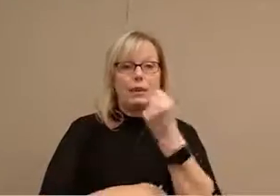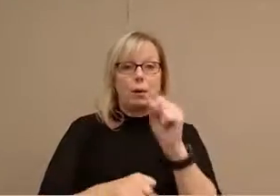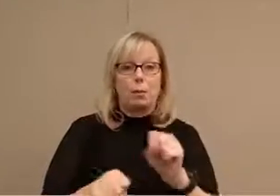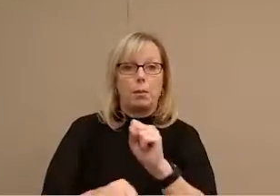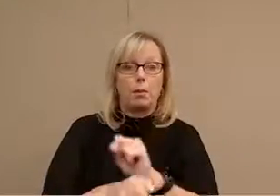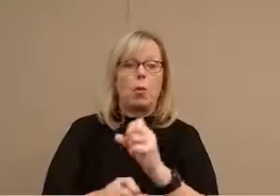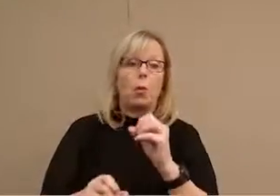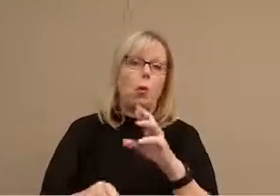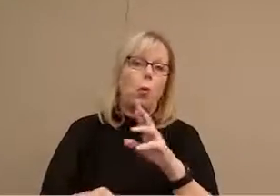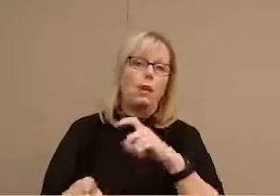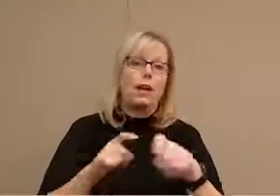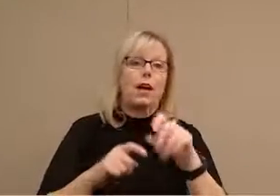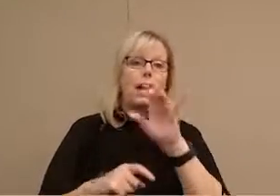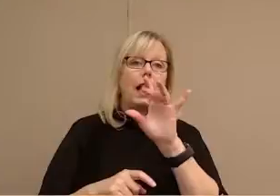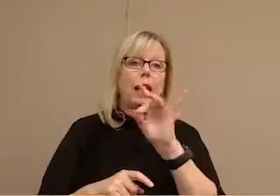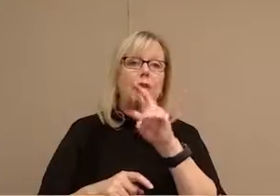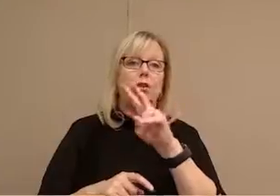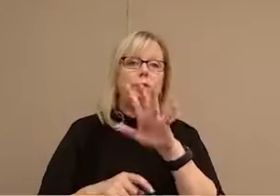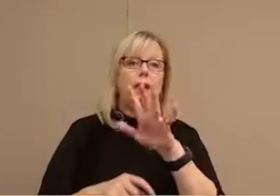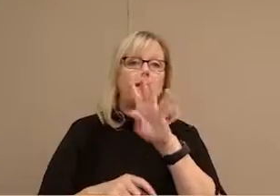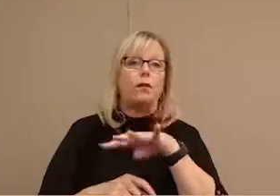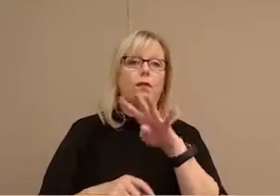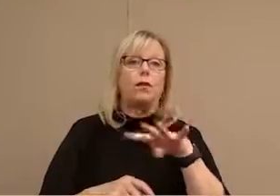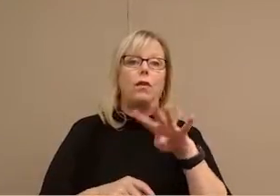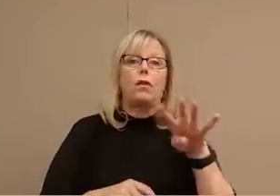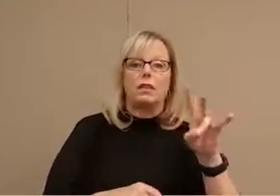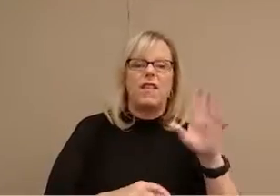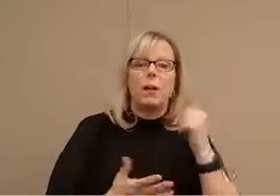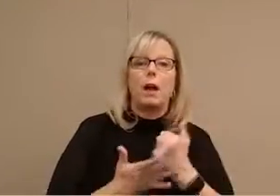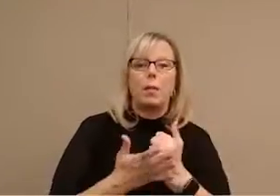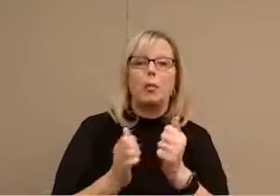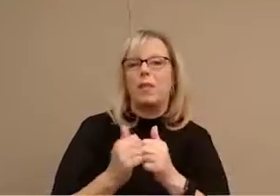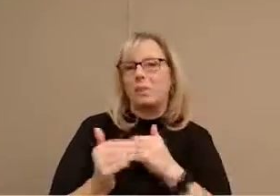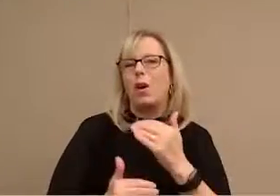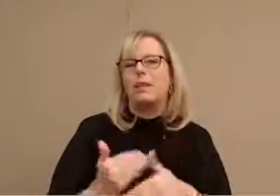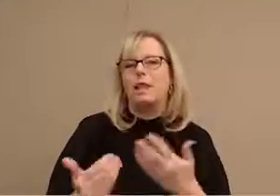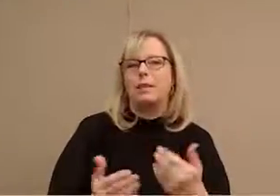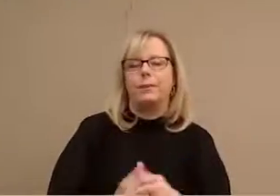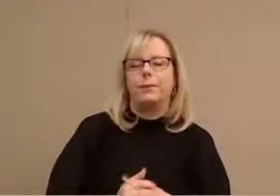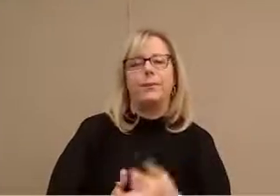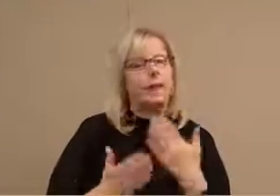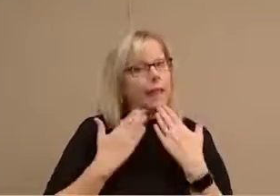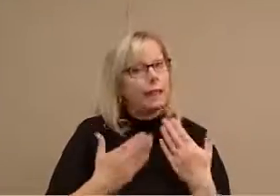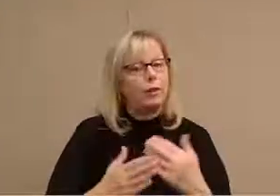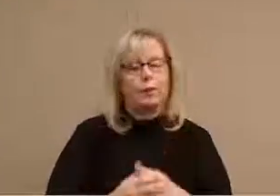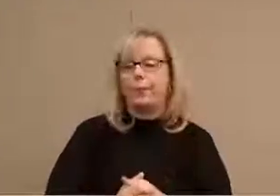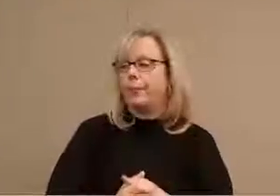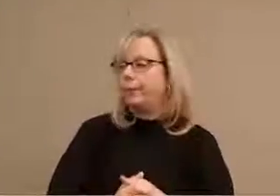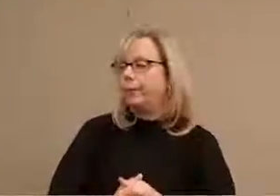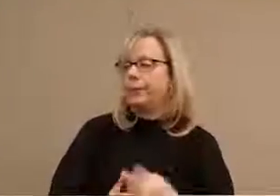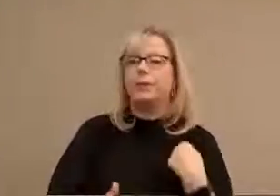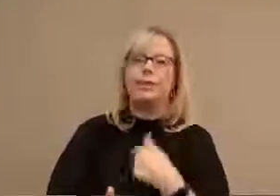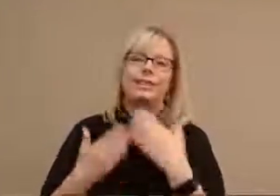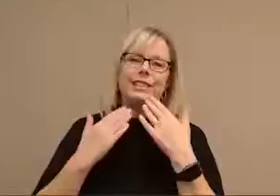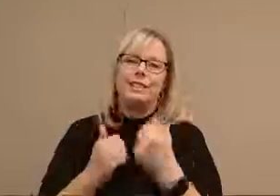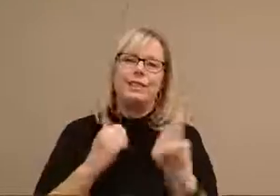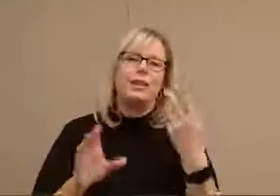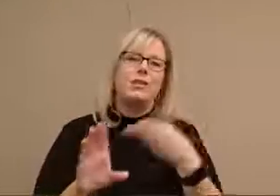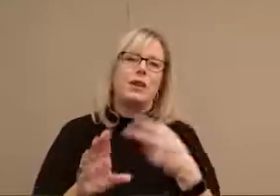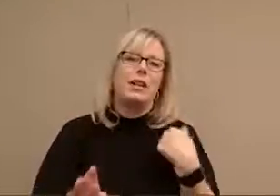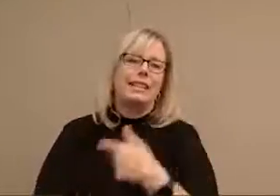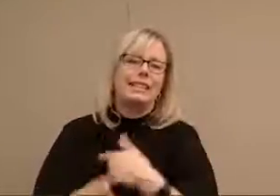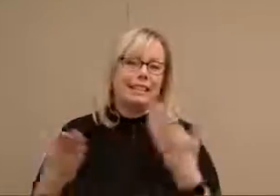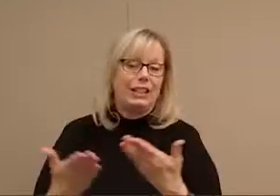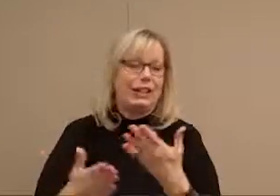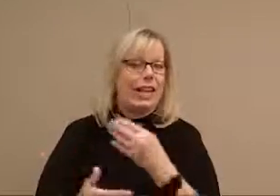or you can dial 825-4447, and they will assist you with that process. Thank you. Okay. Well, we thank everybody for joining us here